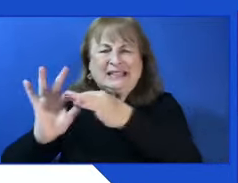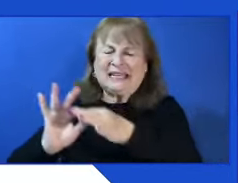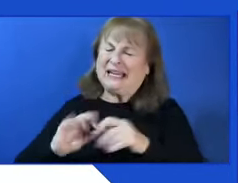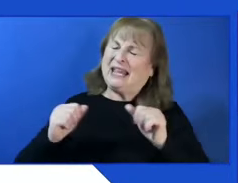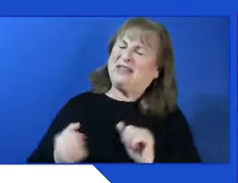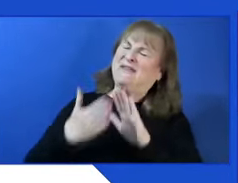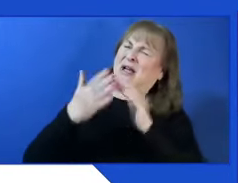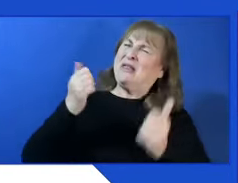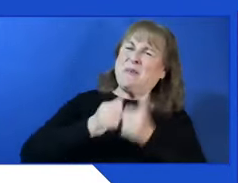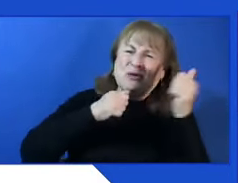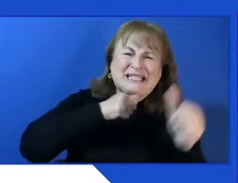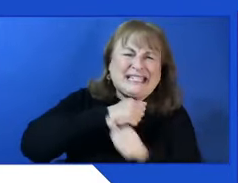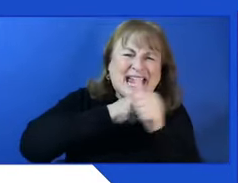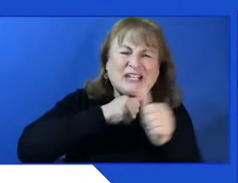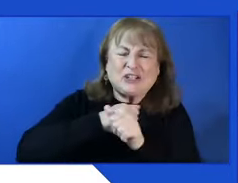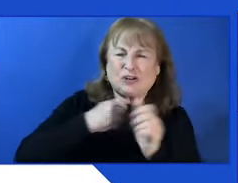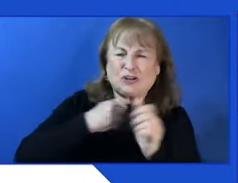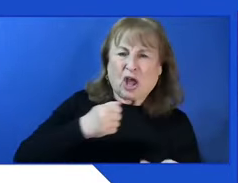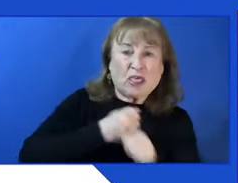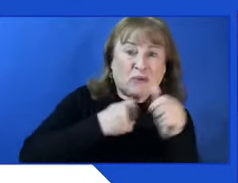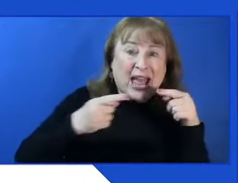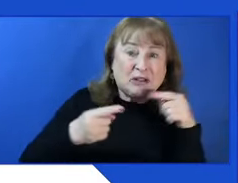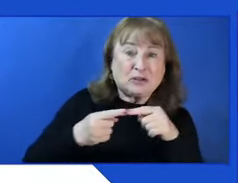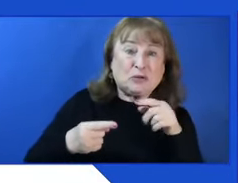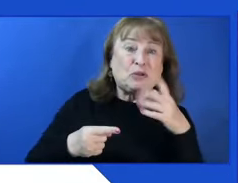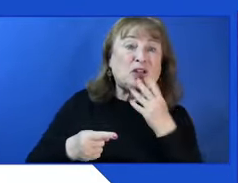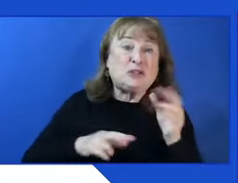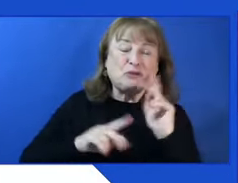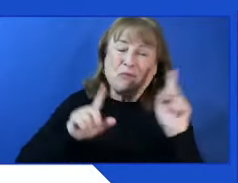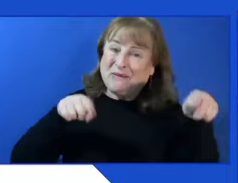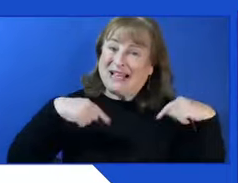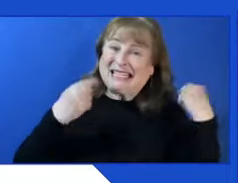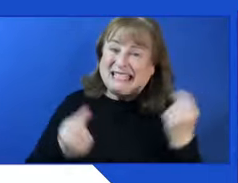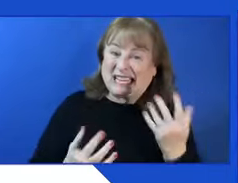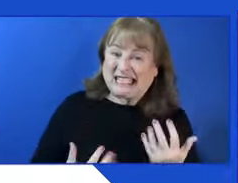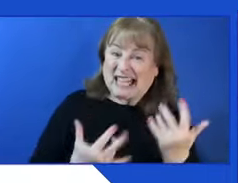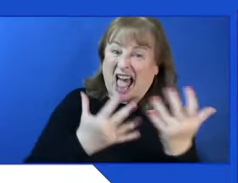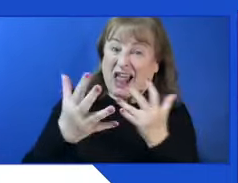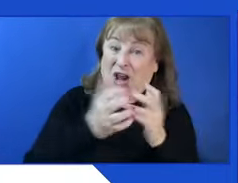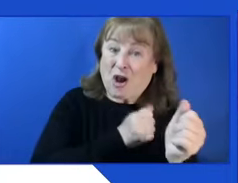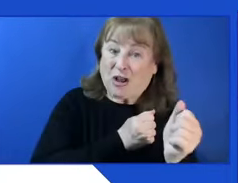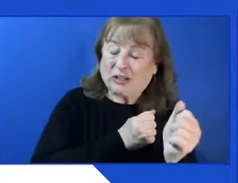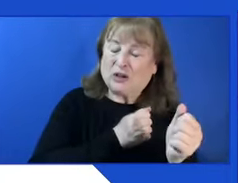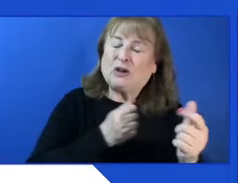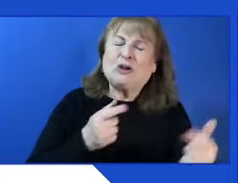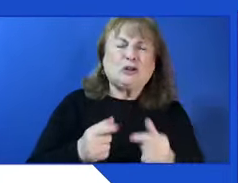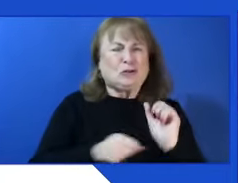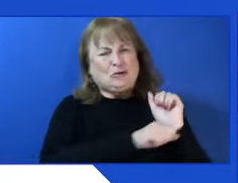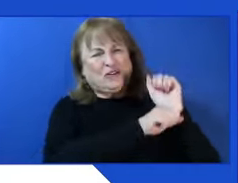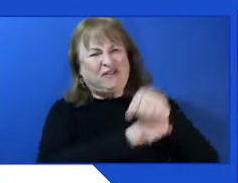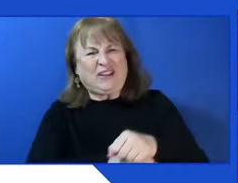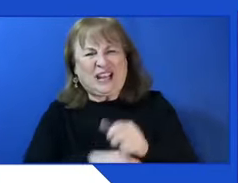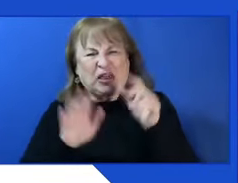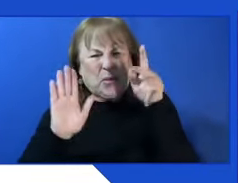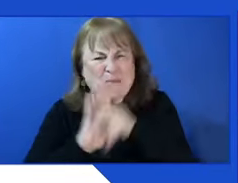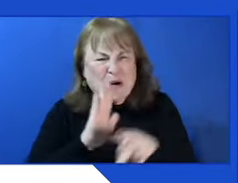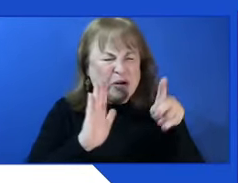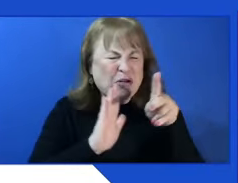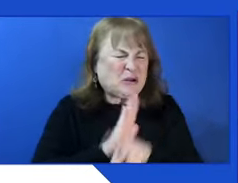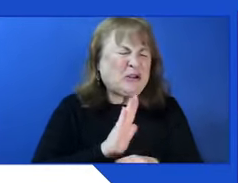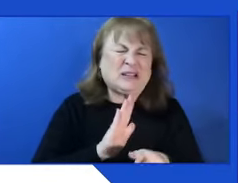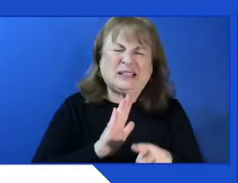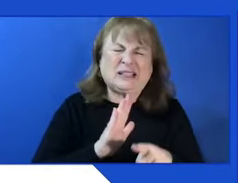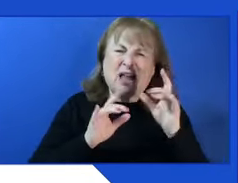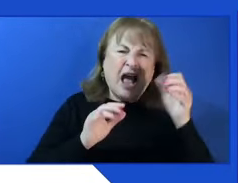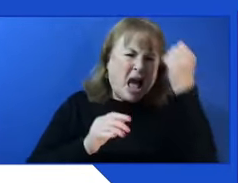most dangerous threat to the Jewish people since the Holocaust, the need to defeat the murderous, barbarous Hamas army